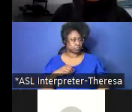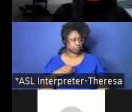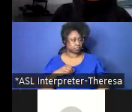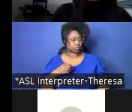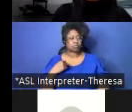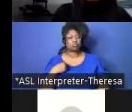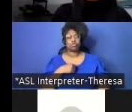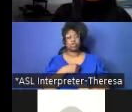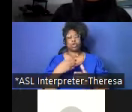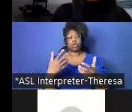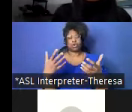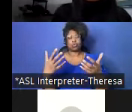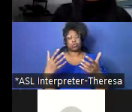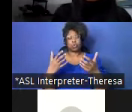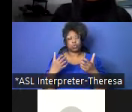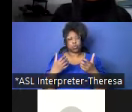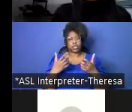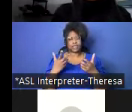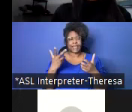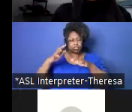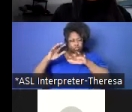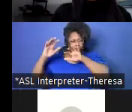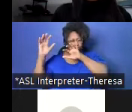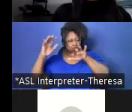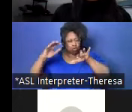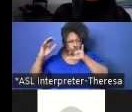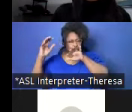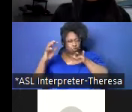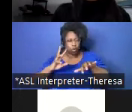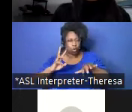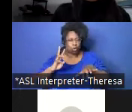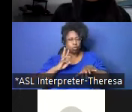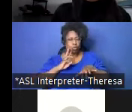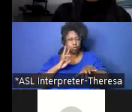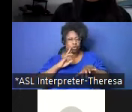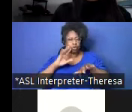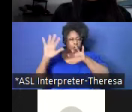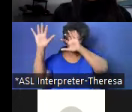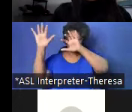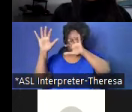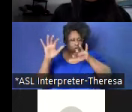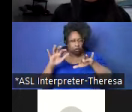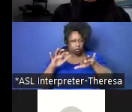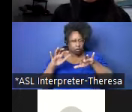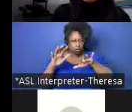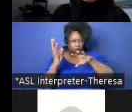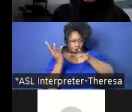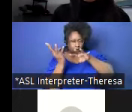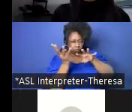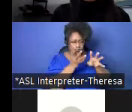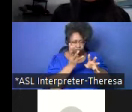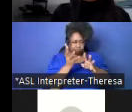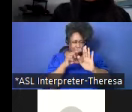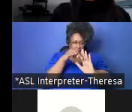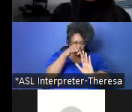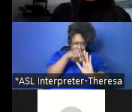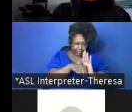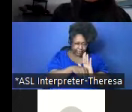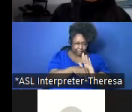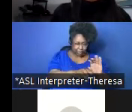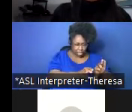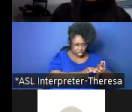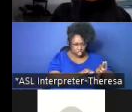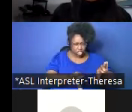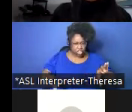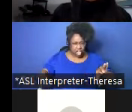separate and redirect stormwater to deep tunnels, specifically around 34th Street, where we do have